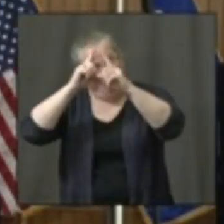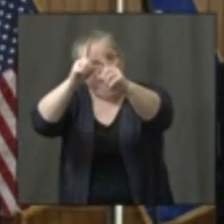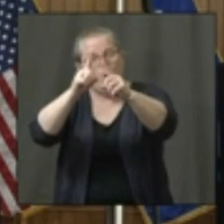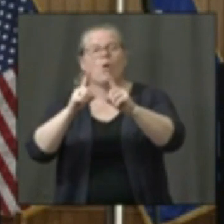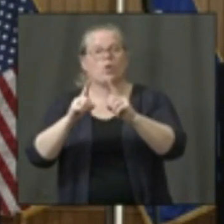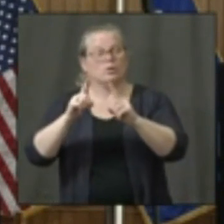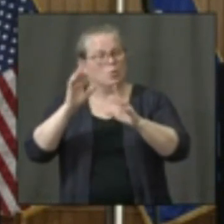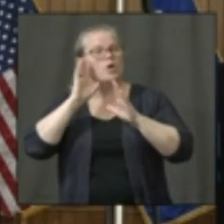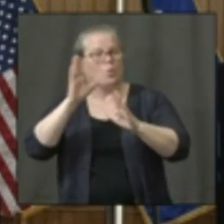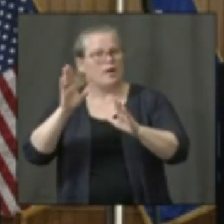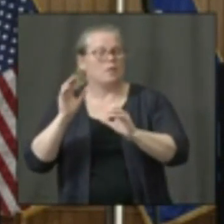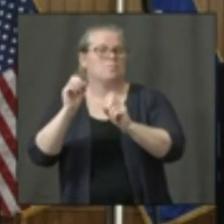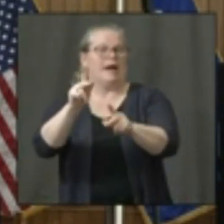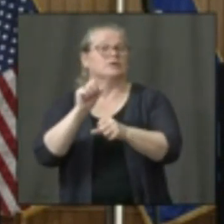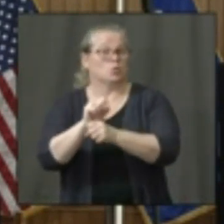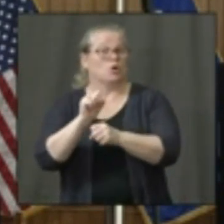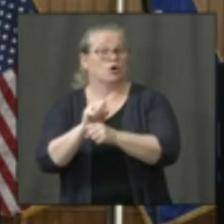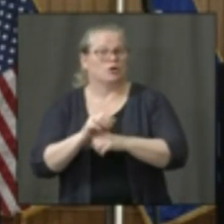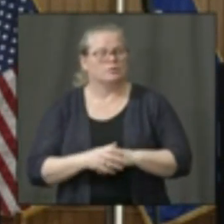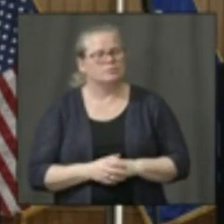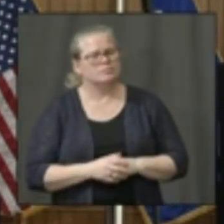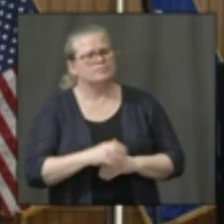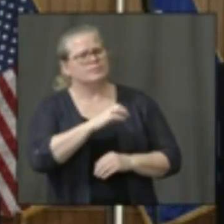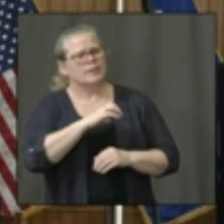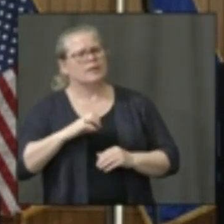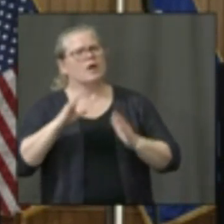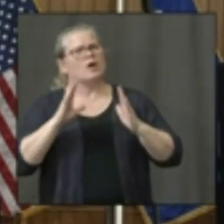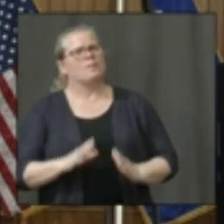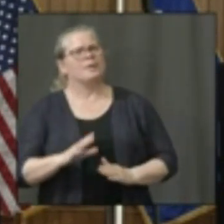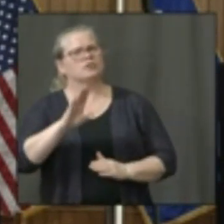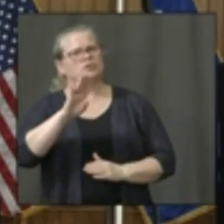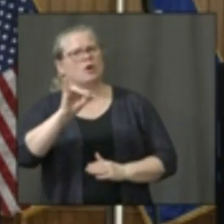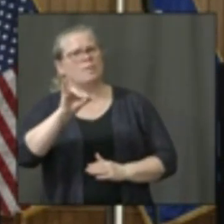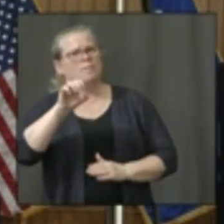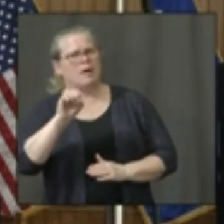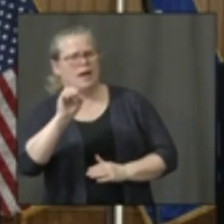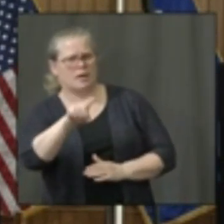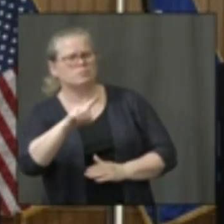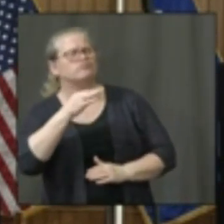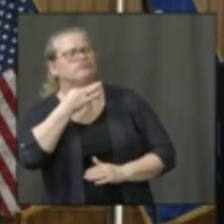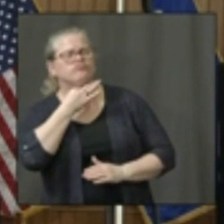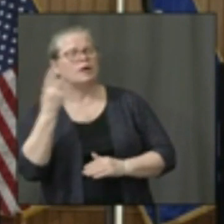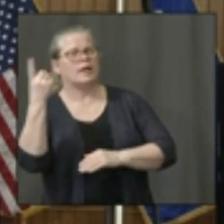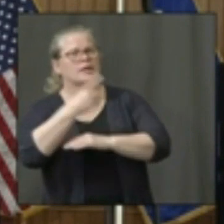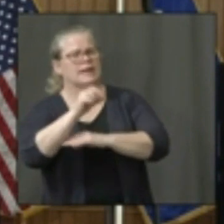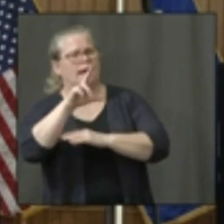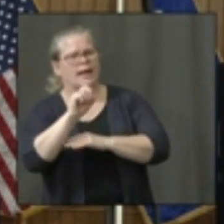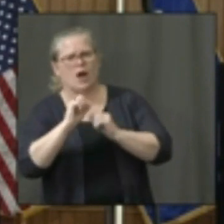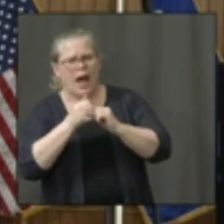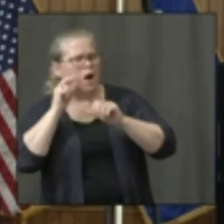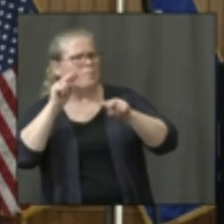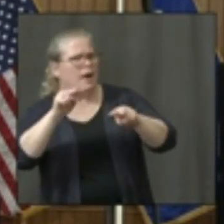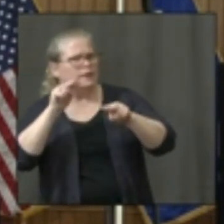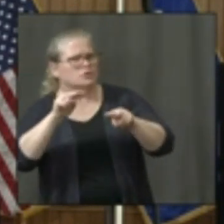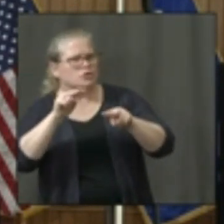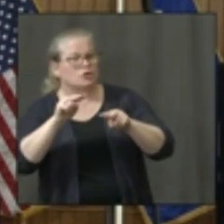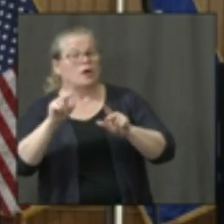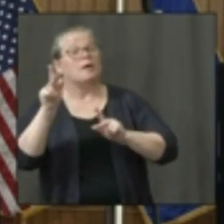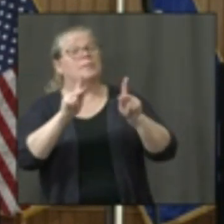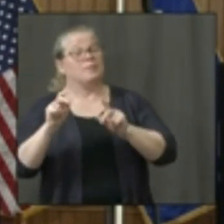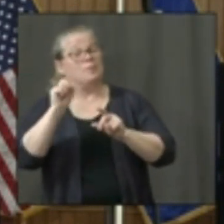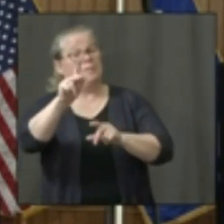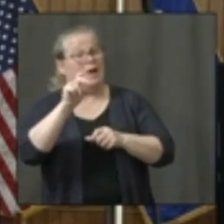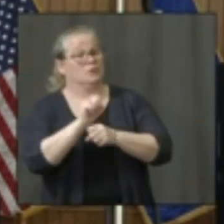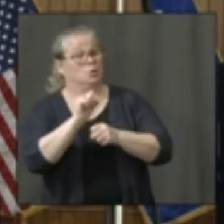And for Commissioner Bye, how are you monitoring the daycares? I know they're going to be critical in getting Connecticut back to work, and it's a difficult situation